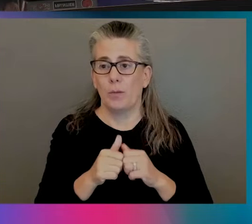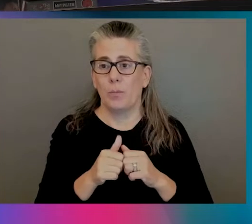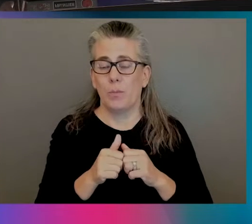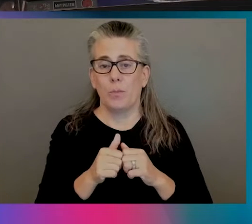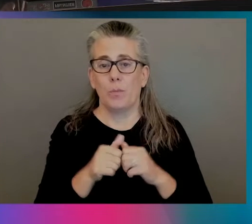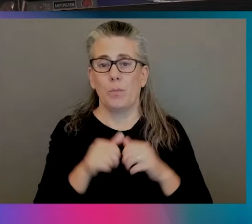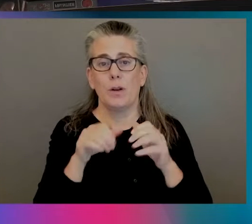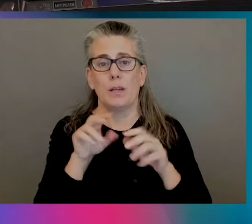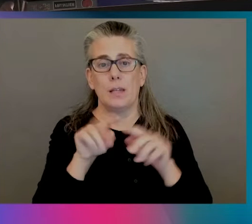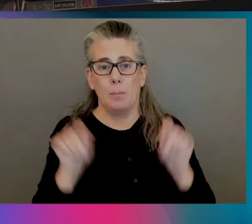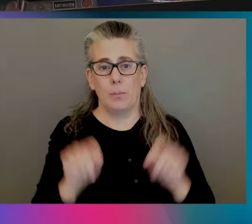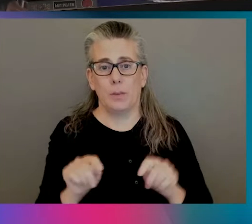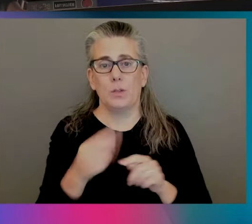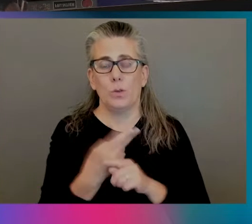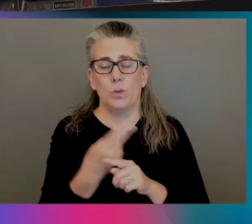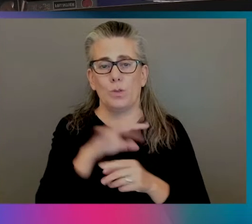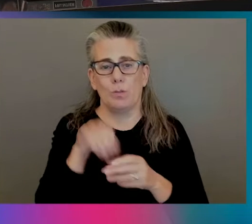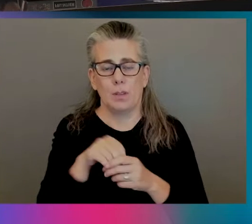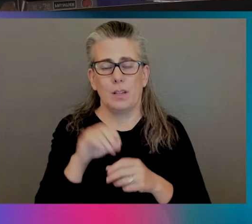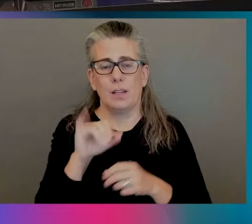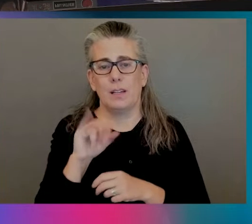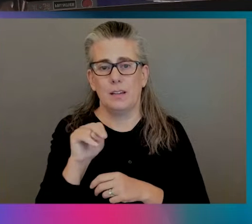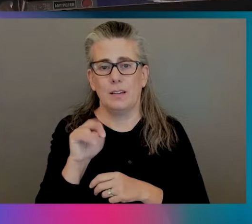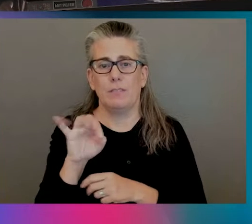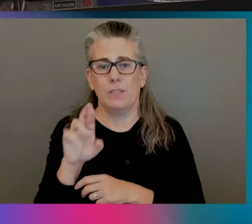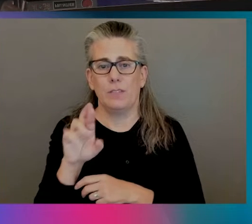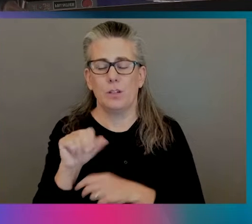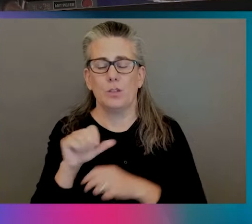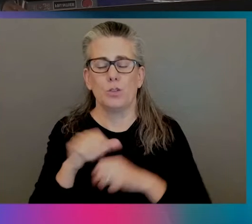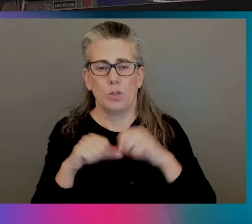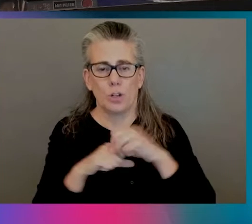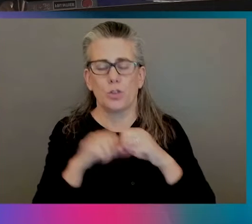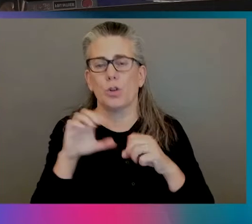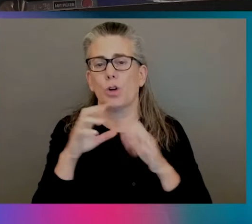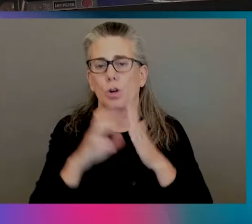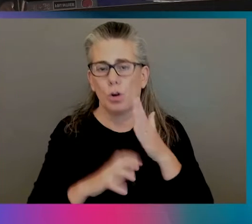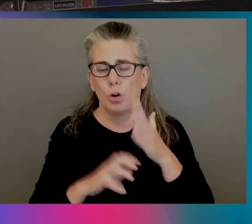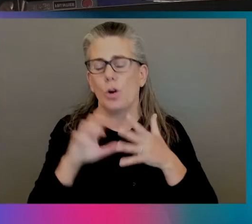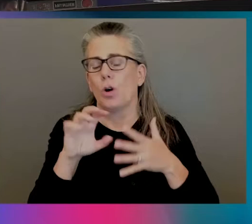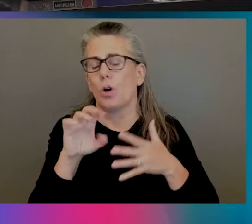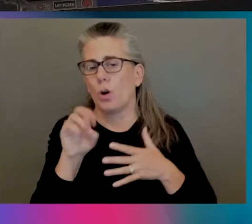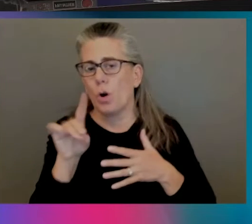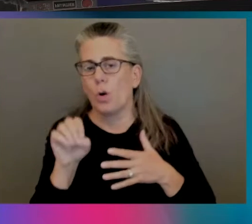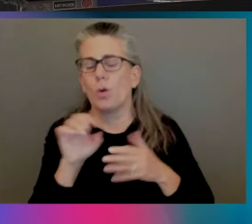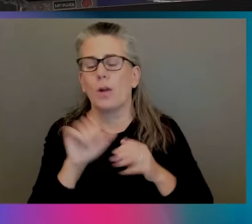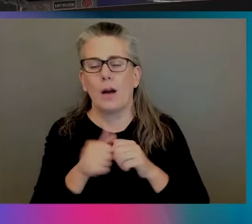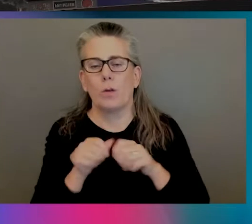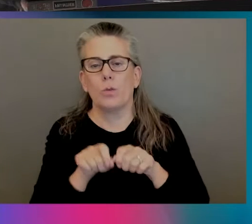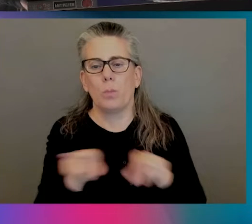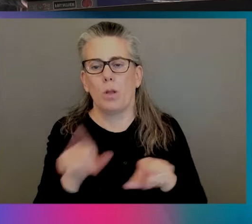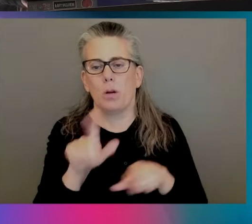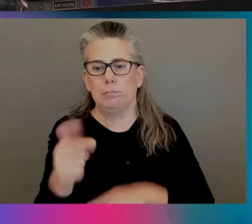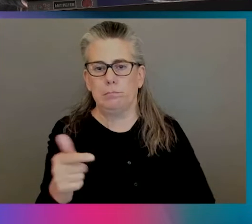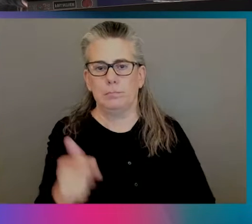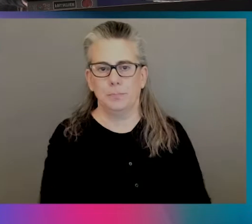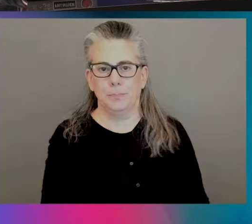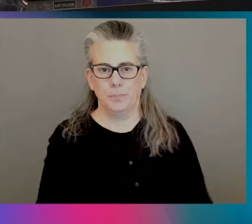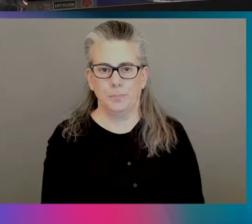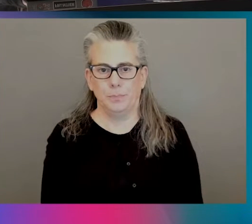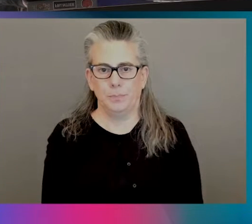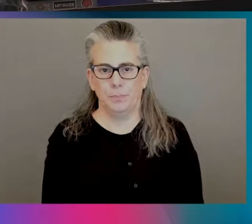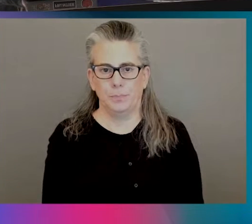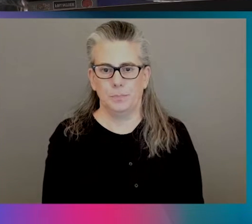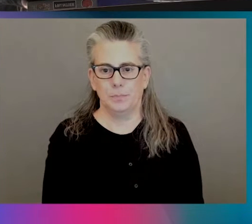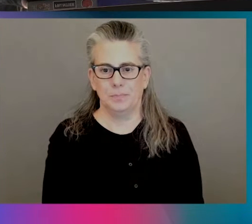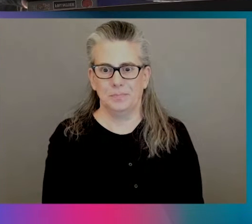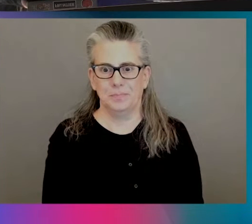the infrastructure as code directions that are going to be deployed as part of the SAM deploy command. So I'm going to run SAM build.